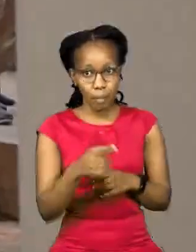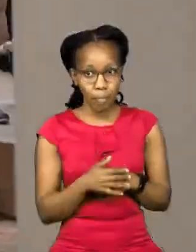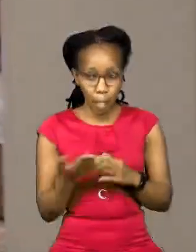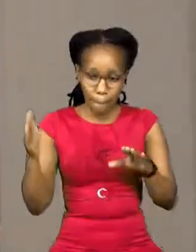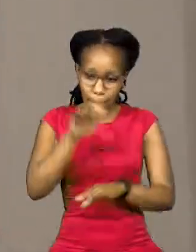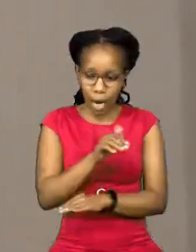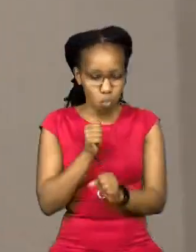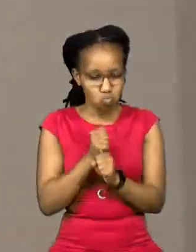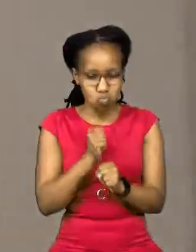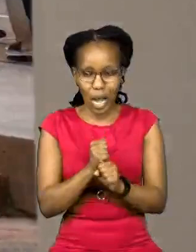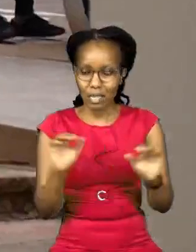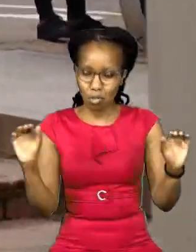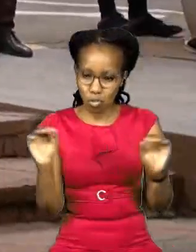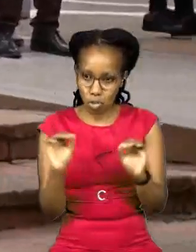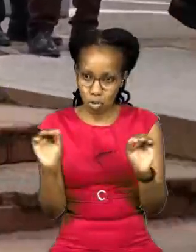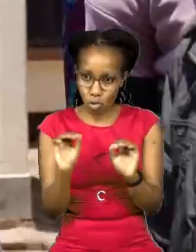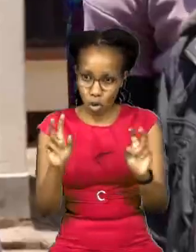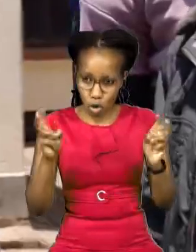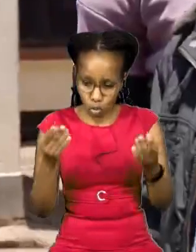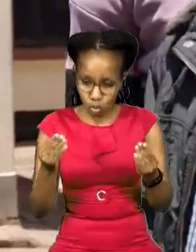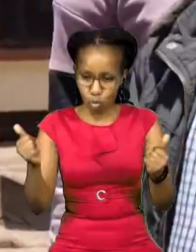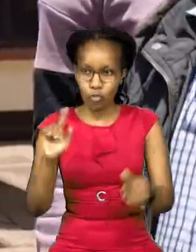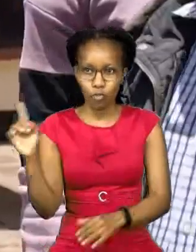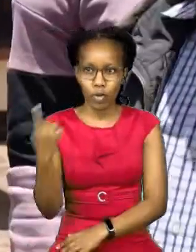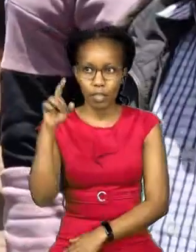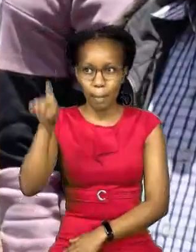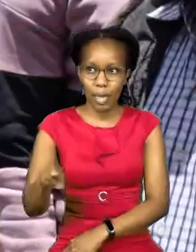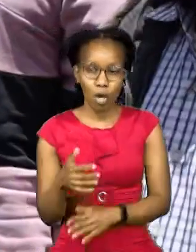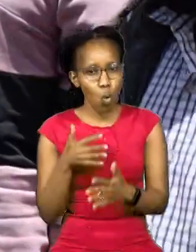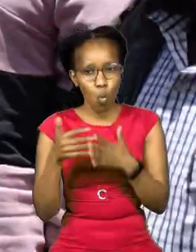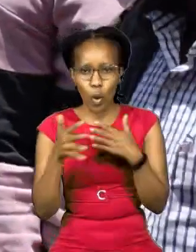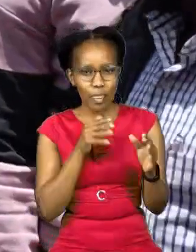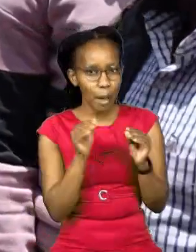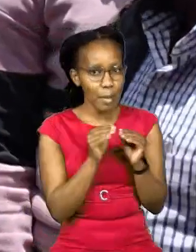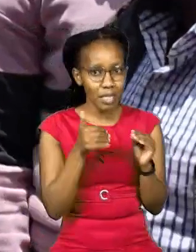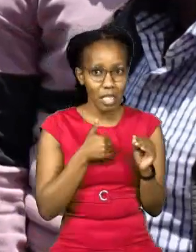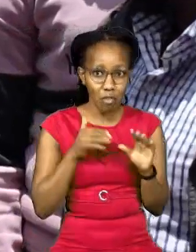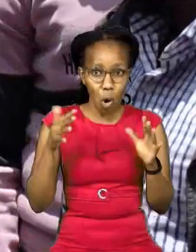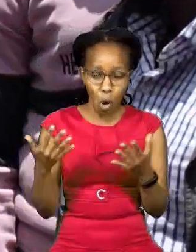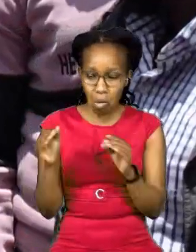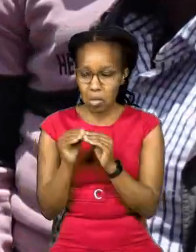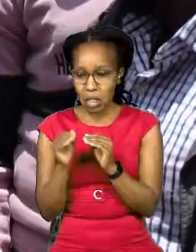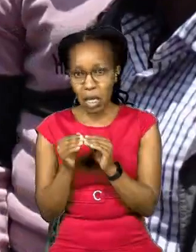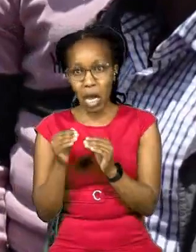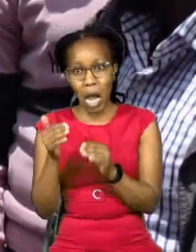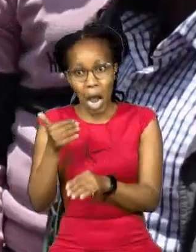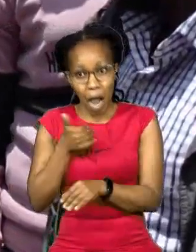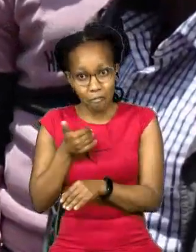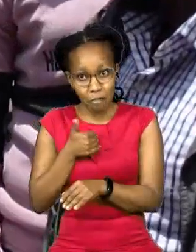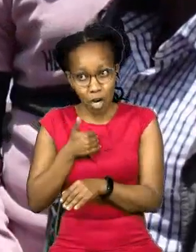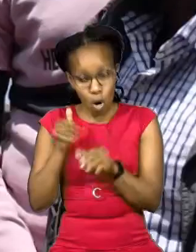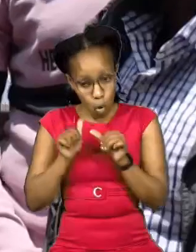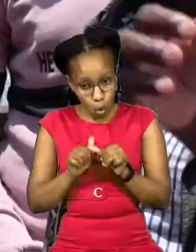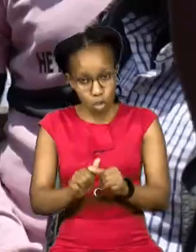return to their workstations until the issue is addressed. Whether there are meetings or there are no meetings, we will continue